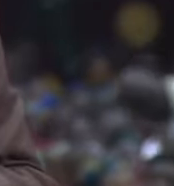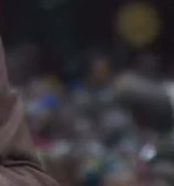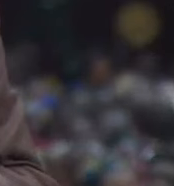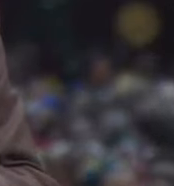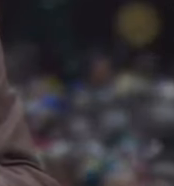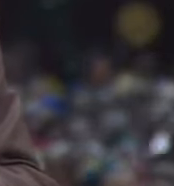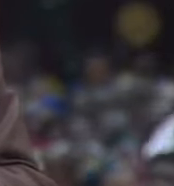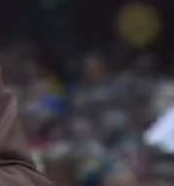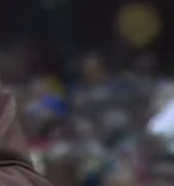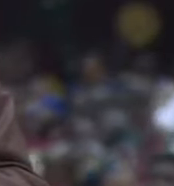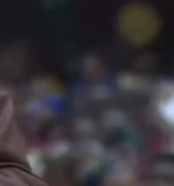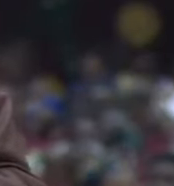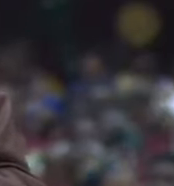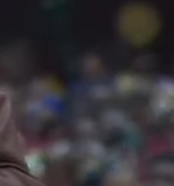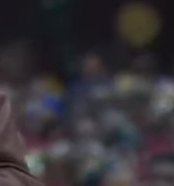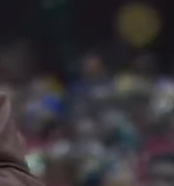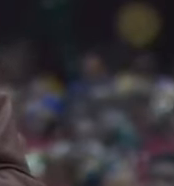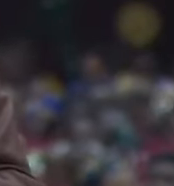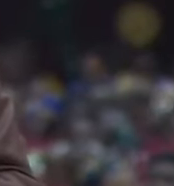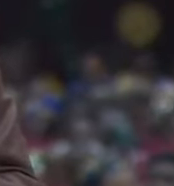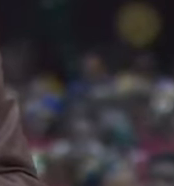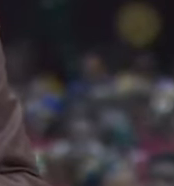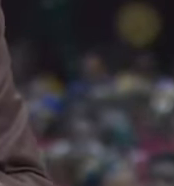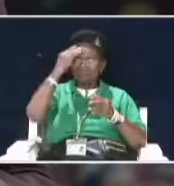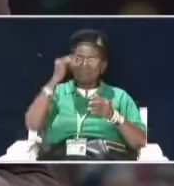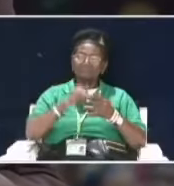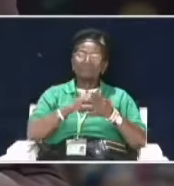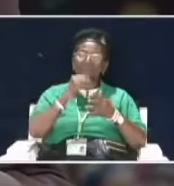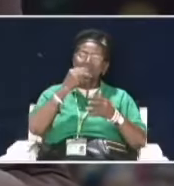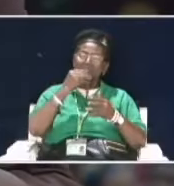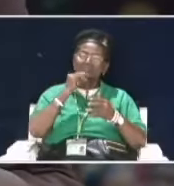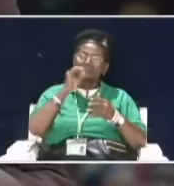is for those who know good and will not do it.